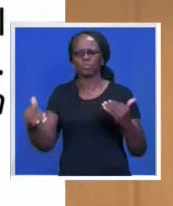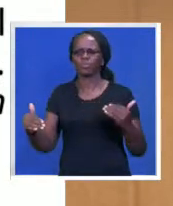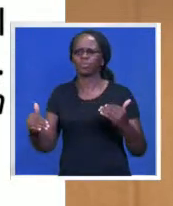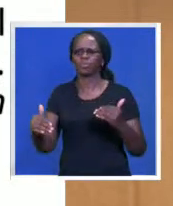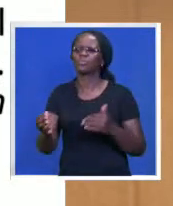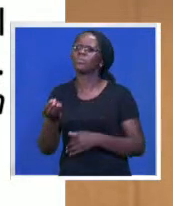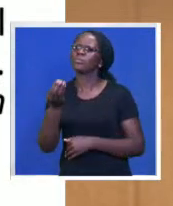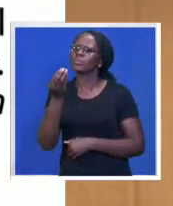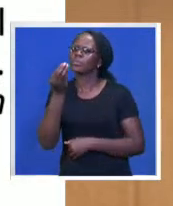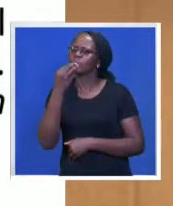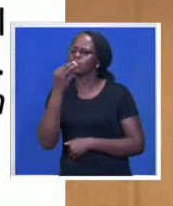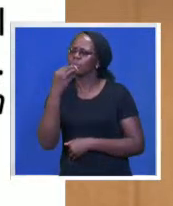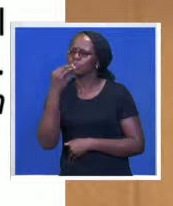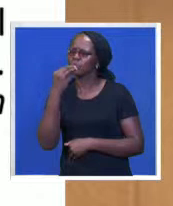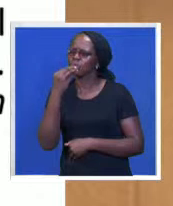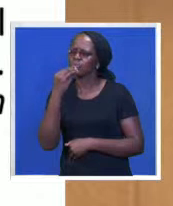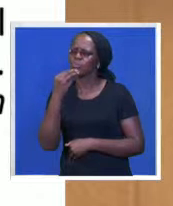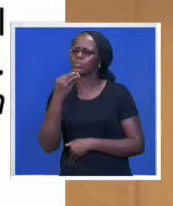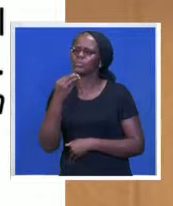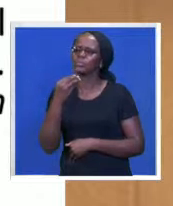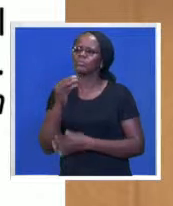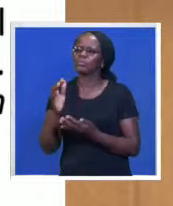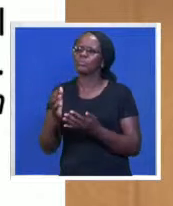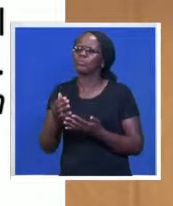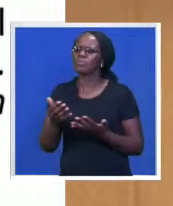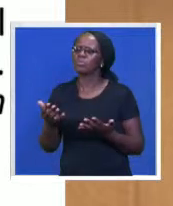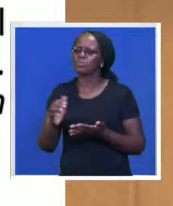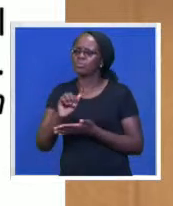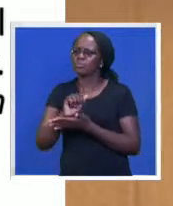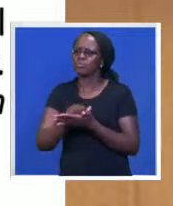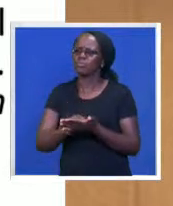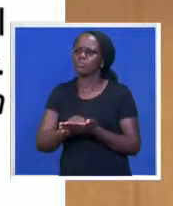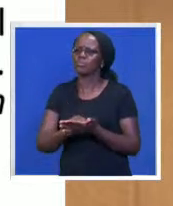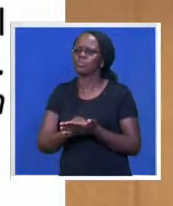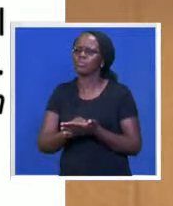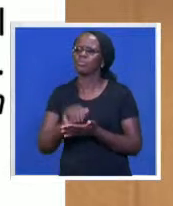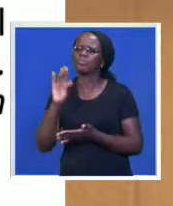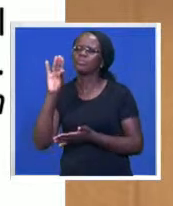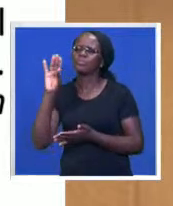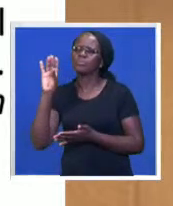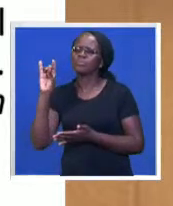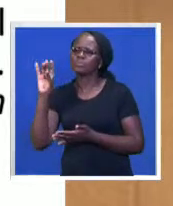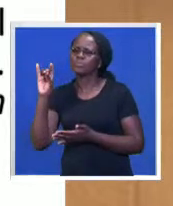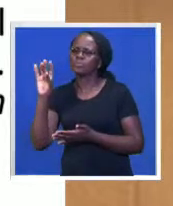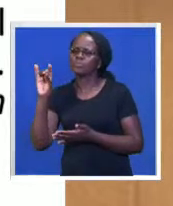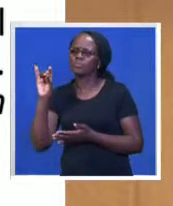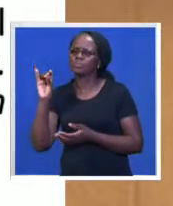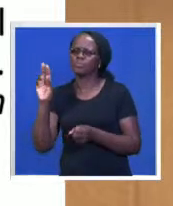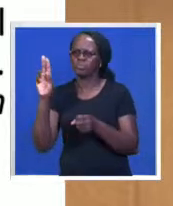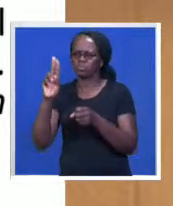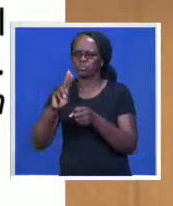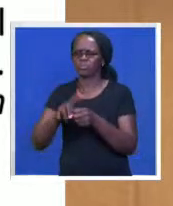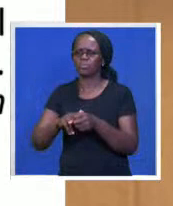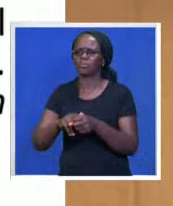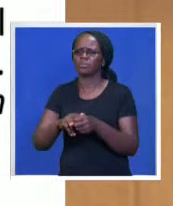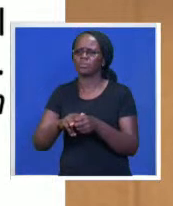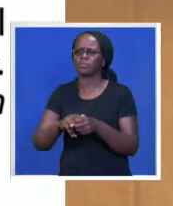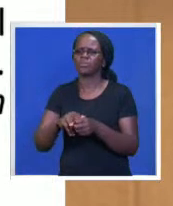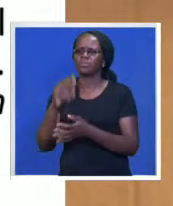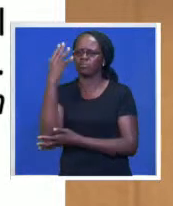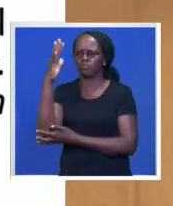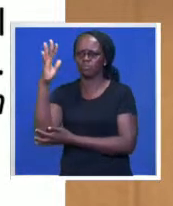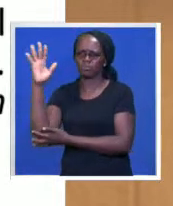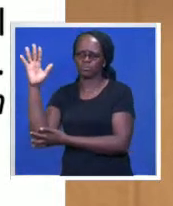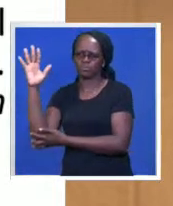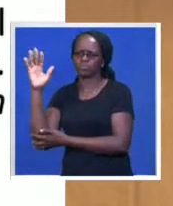vegetation, we get food from animals, we also drink water. Water is our necessity for our livelihood. We